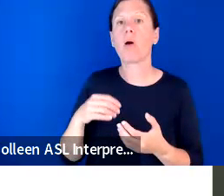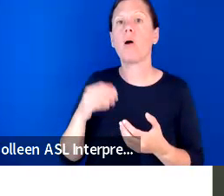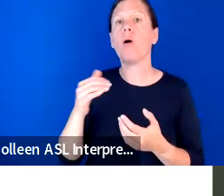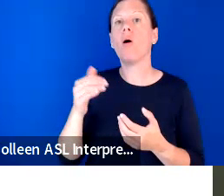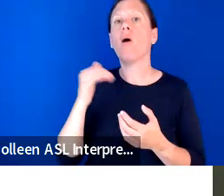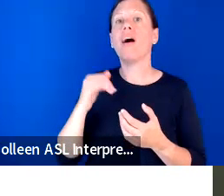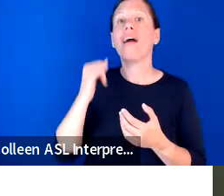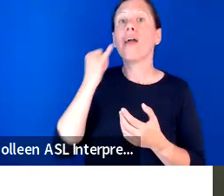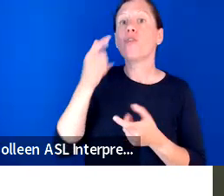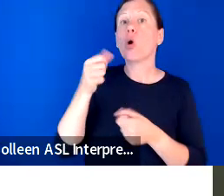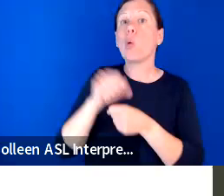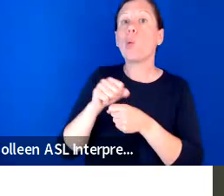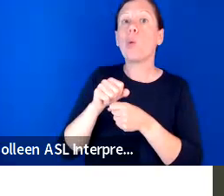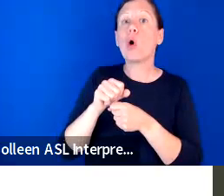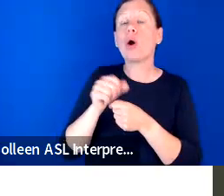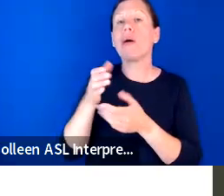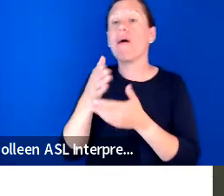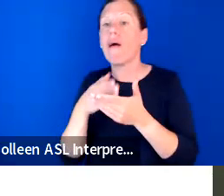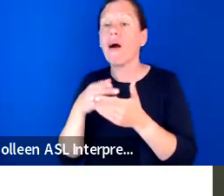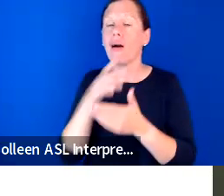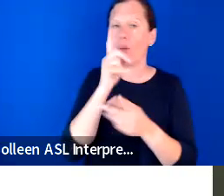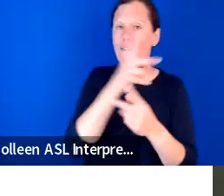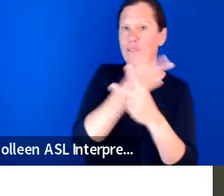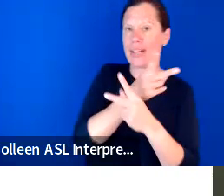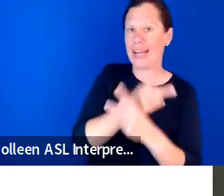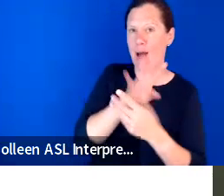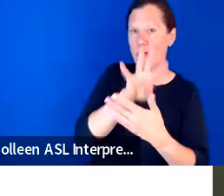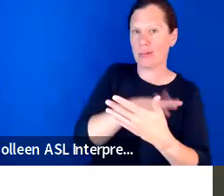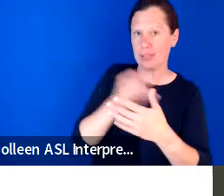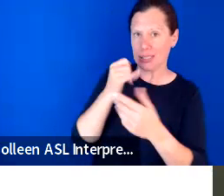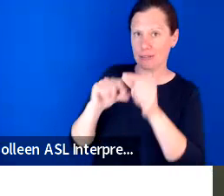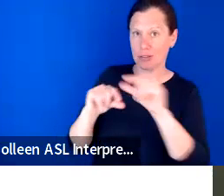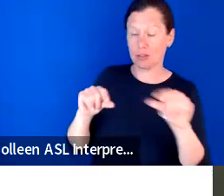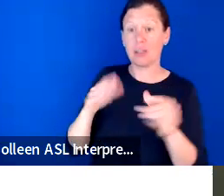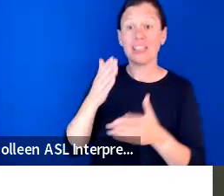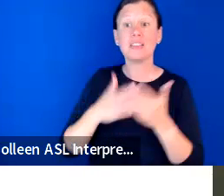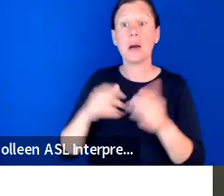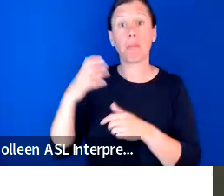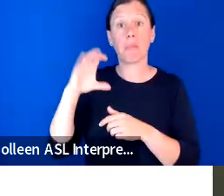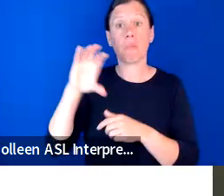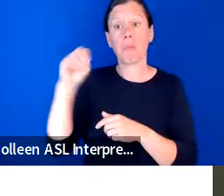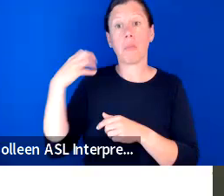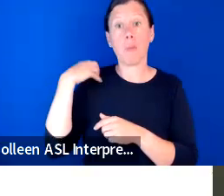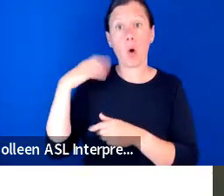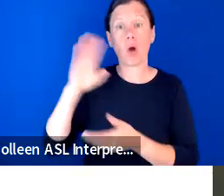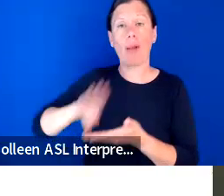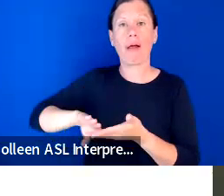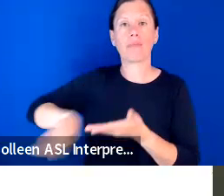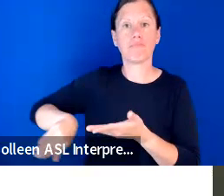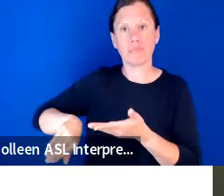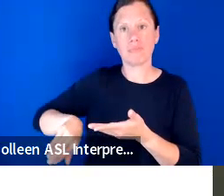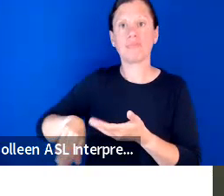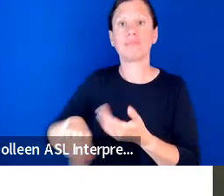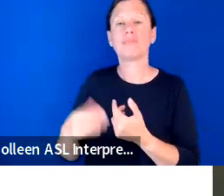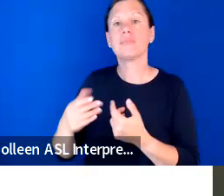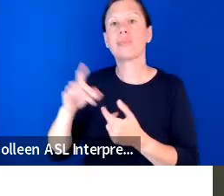in, and there are other workers who can get an exemption, which they must apply to the Employment Security Department to get.